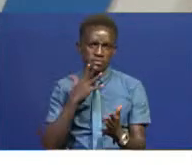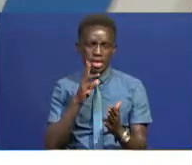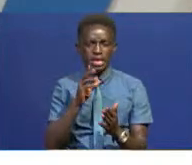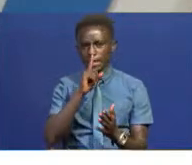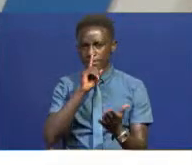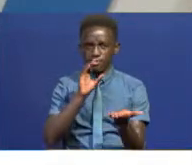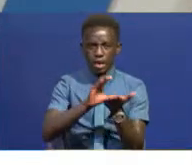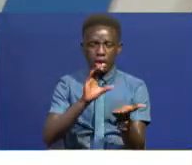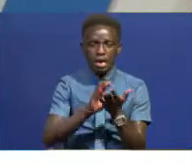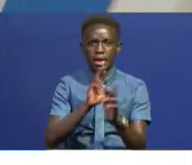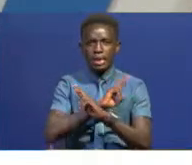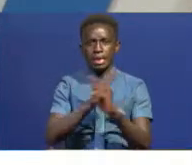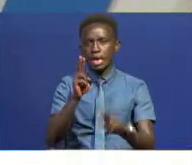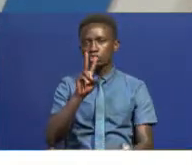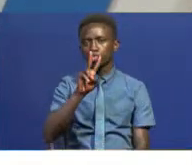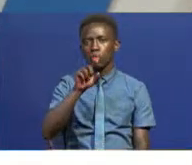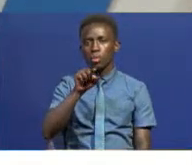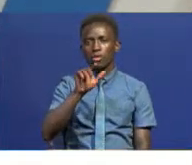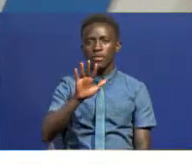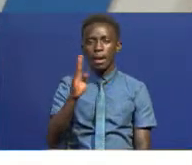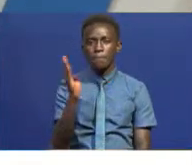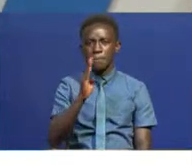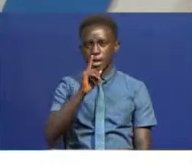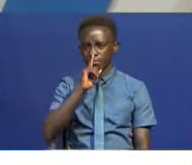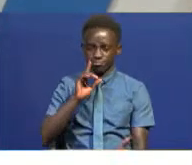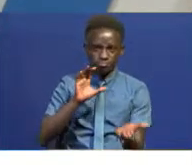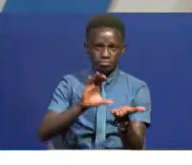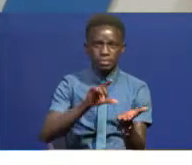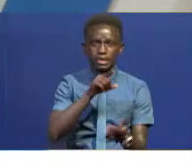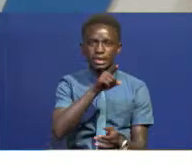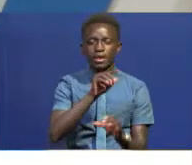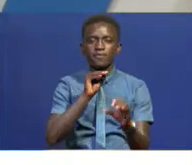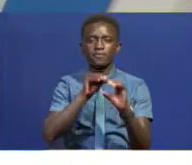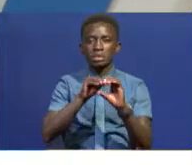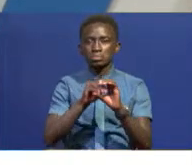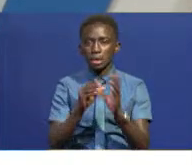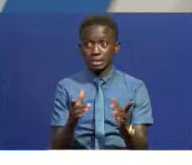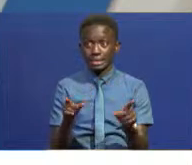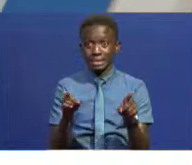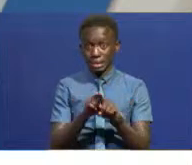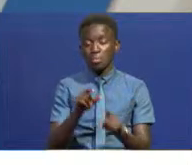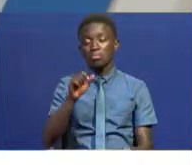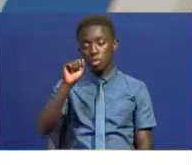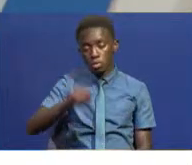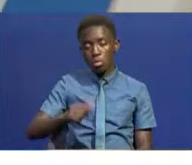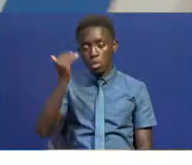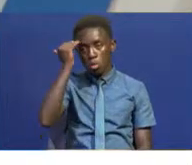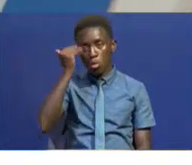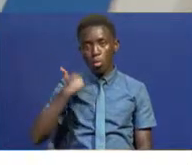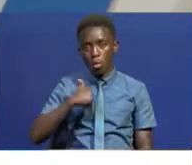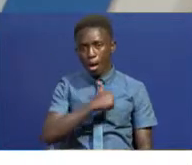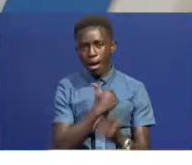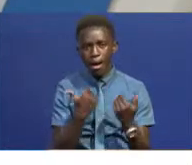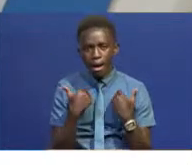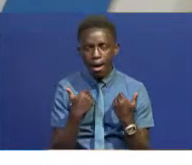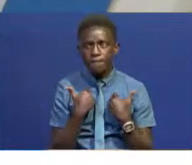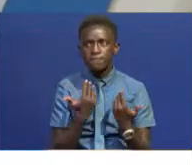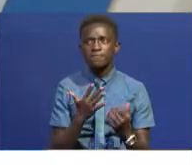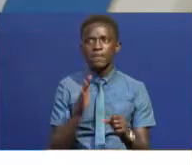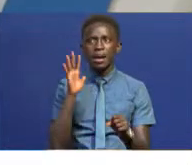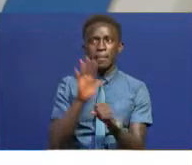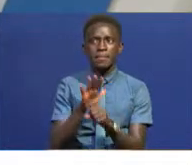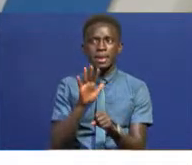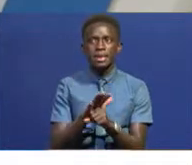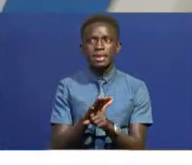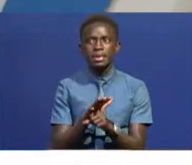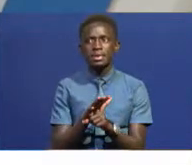money, $2.5 billion, in that investment. And since we have so many locks, if I use that